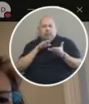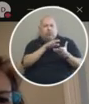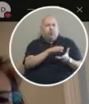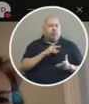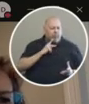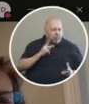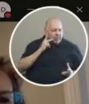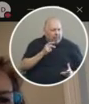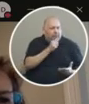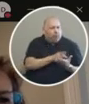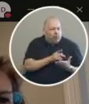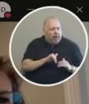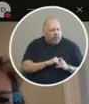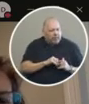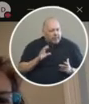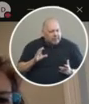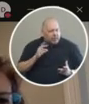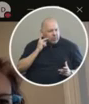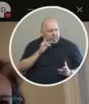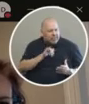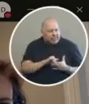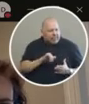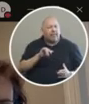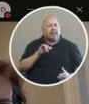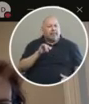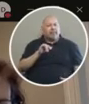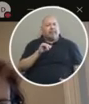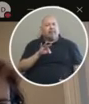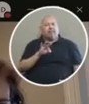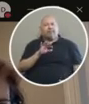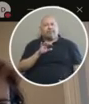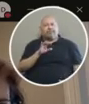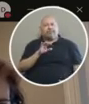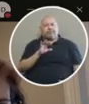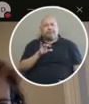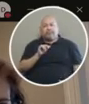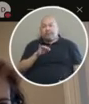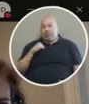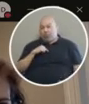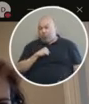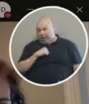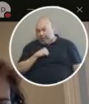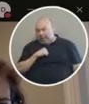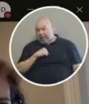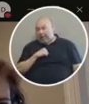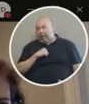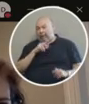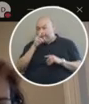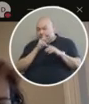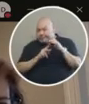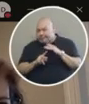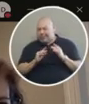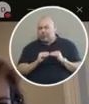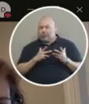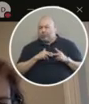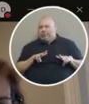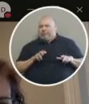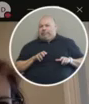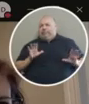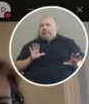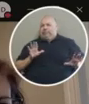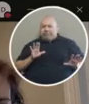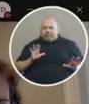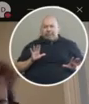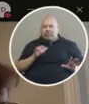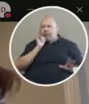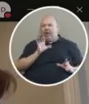approve how it's allocated, and you'll be able to see that. If we overshot in terms of being too conservative,